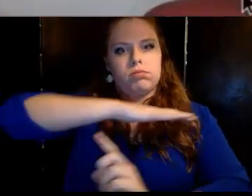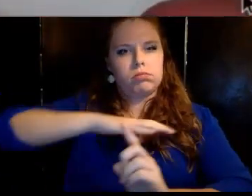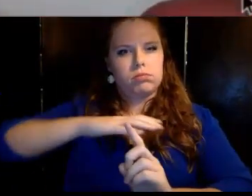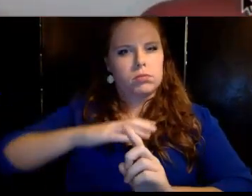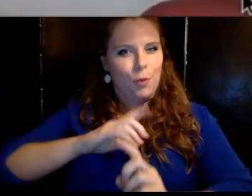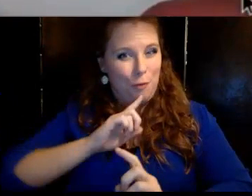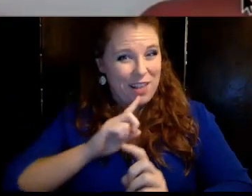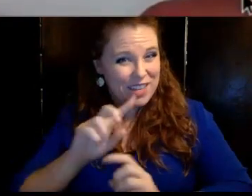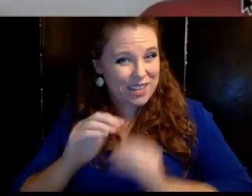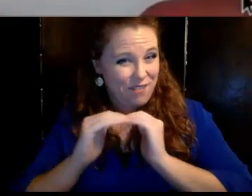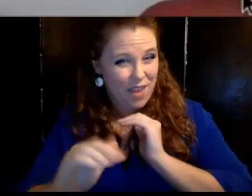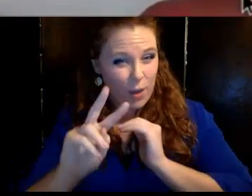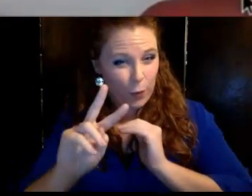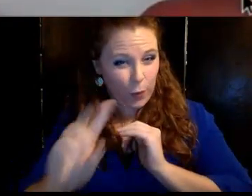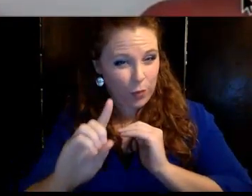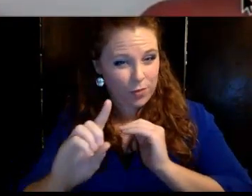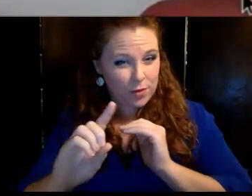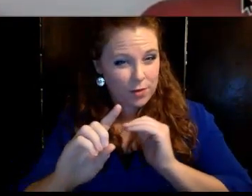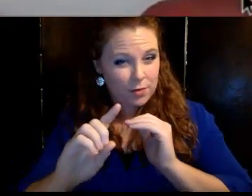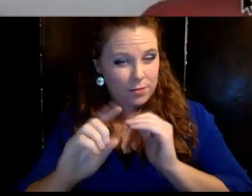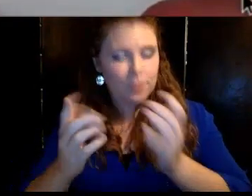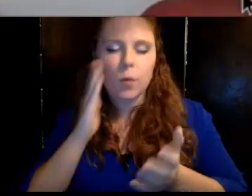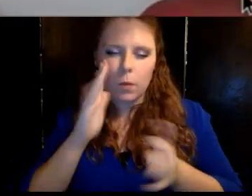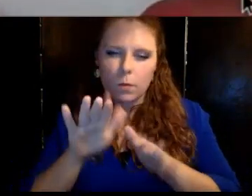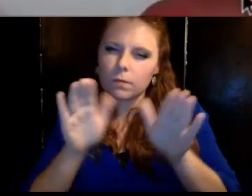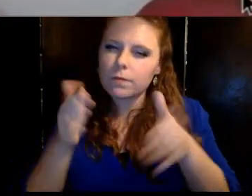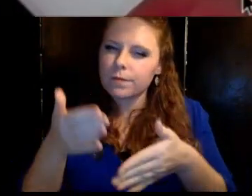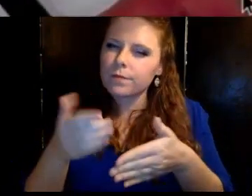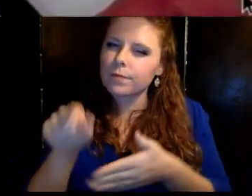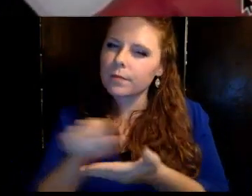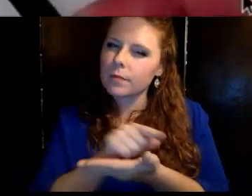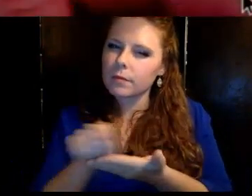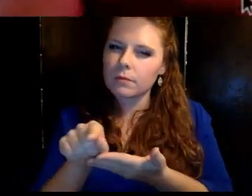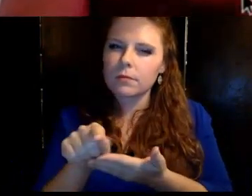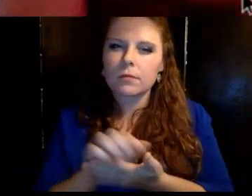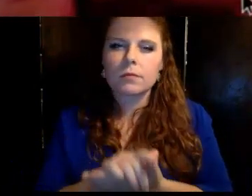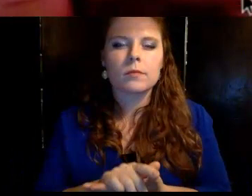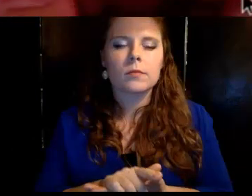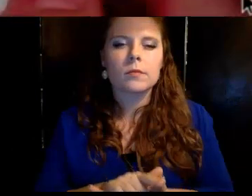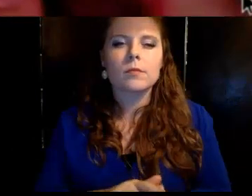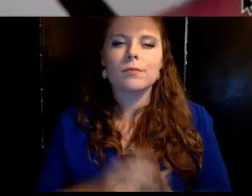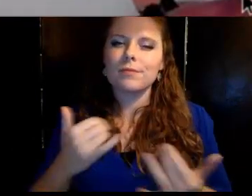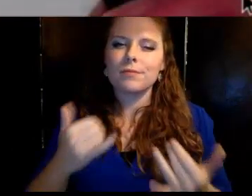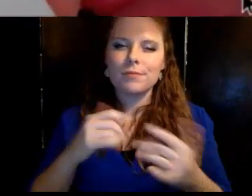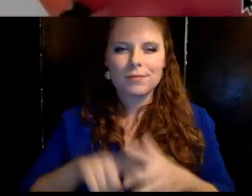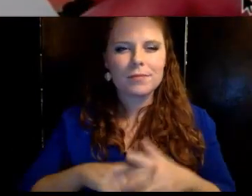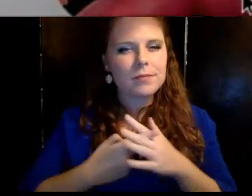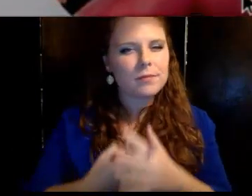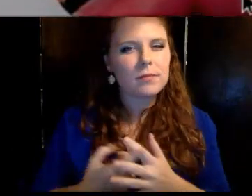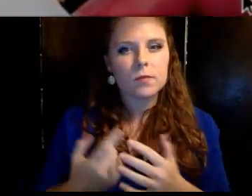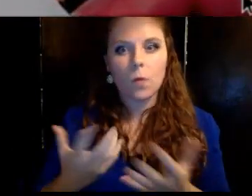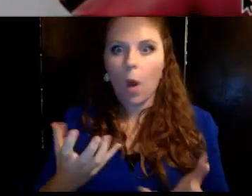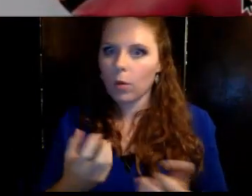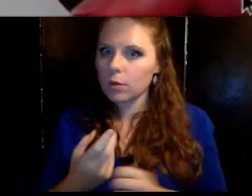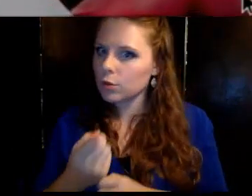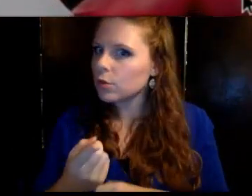flat two-dimensional drawing. Okay, so that's another thing that we're going to be focusing on this week. So just getting started today, what kind of things do I